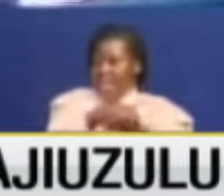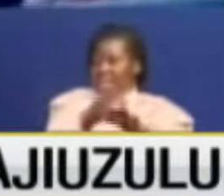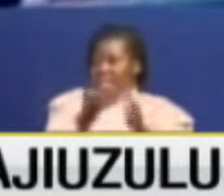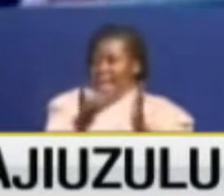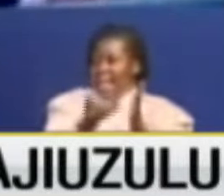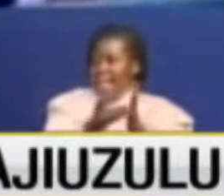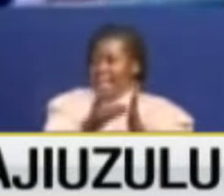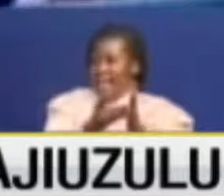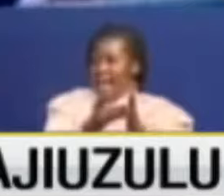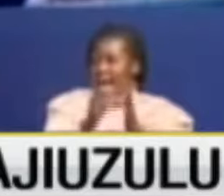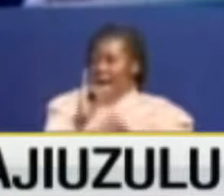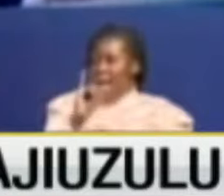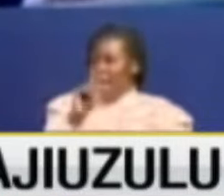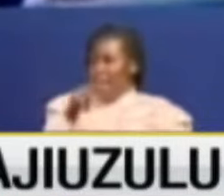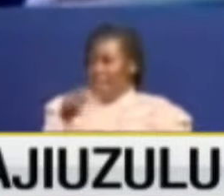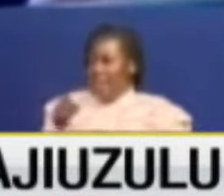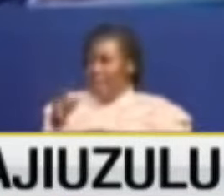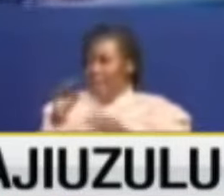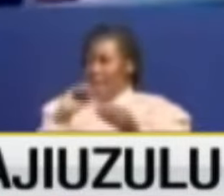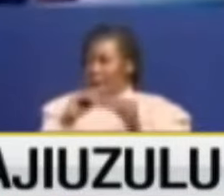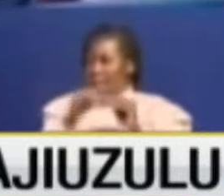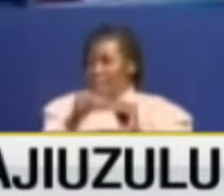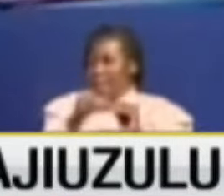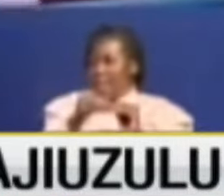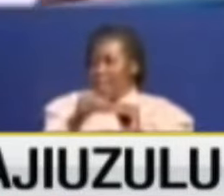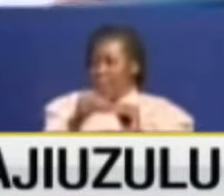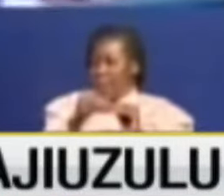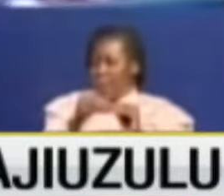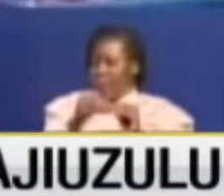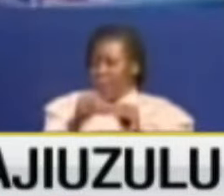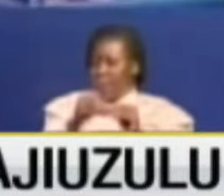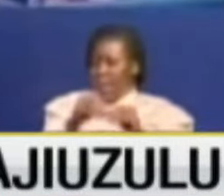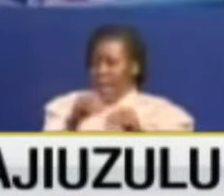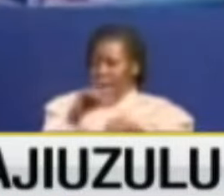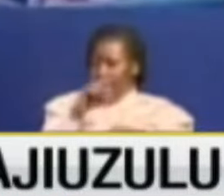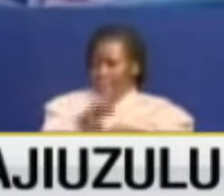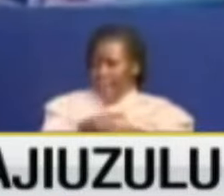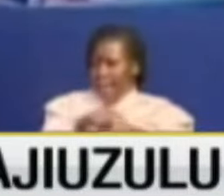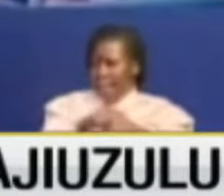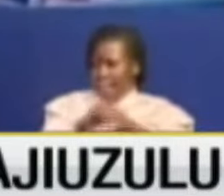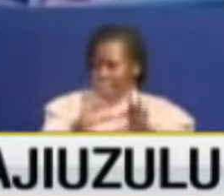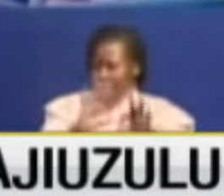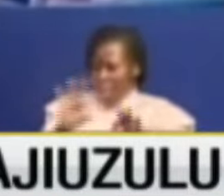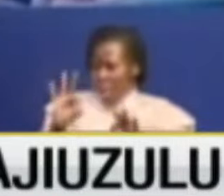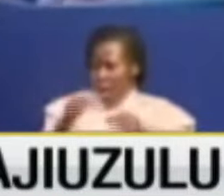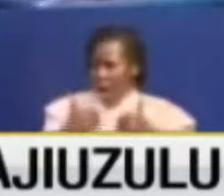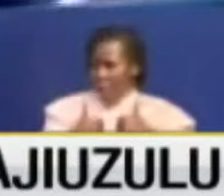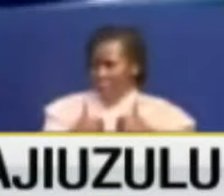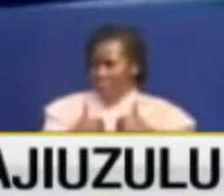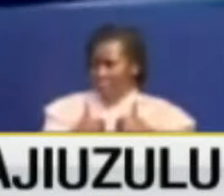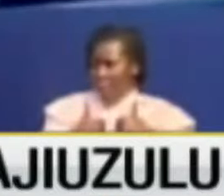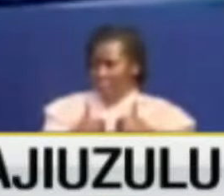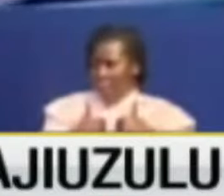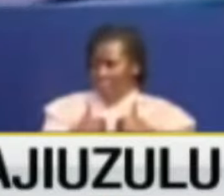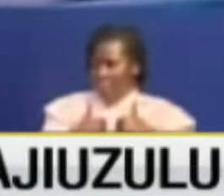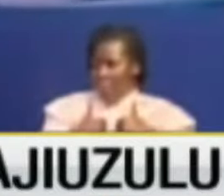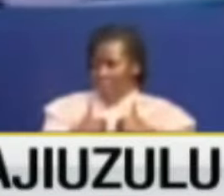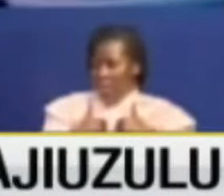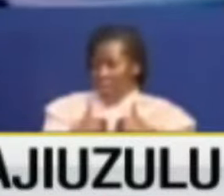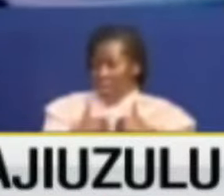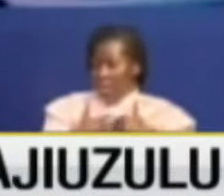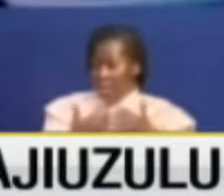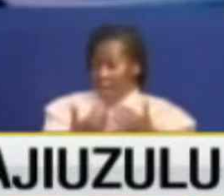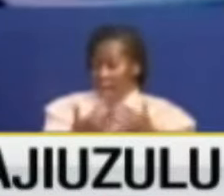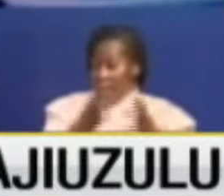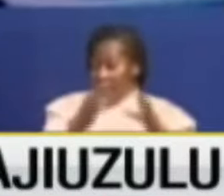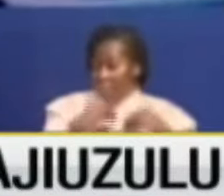numbers, IPPD numbers, takes time. And therefore, the employees who are in the meantime accommodated on the manual